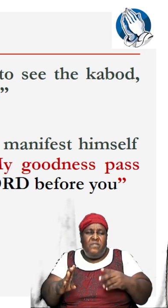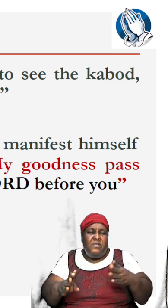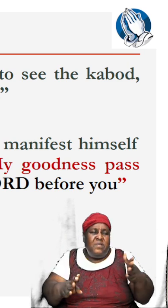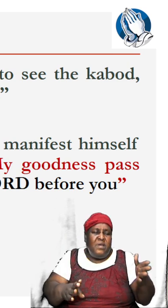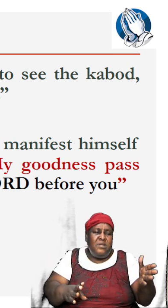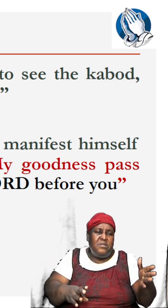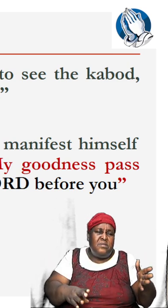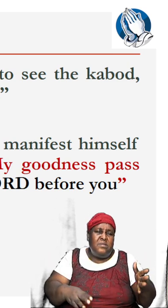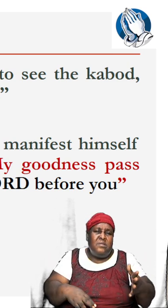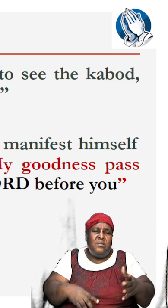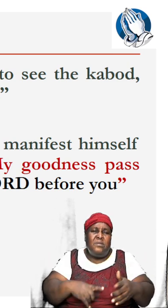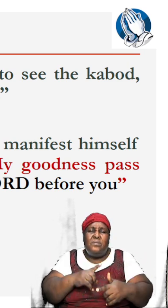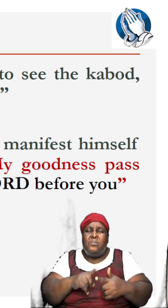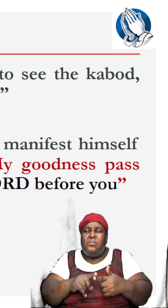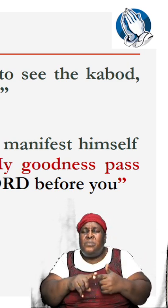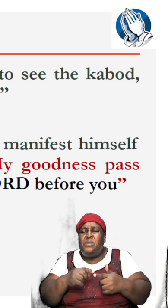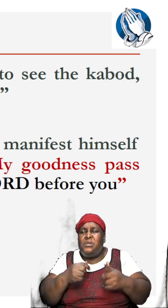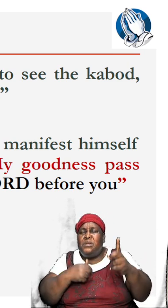this weight on you,